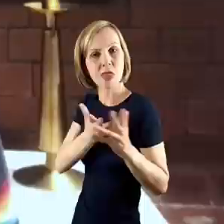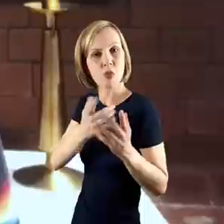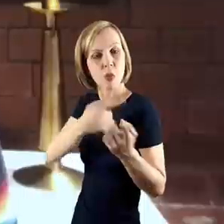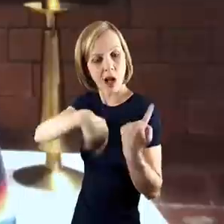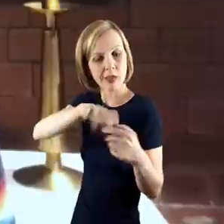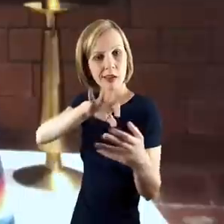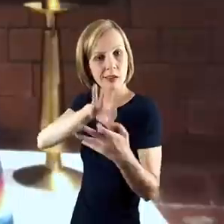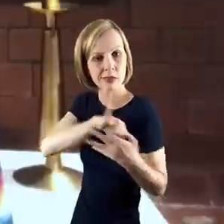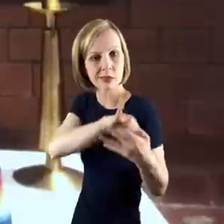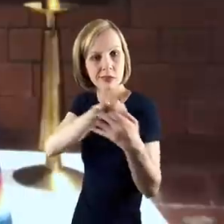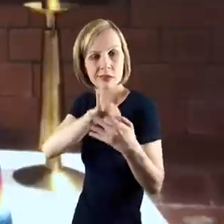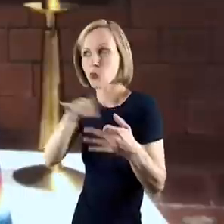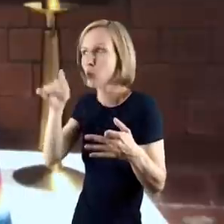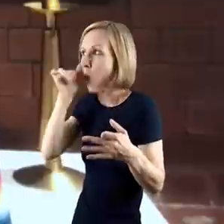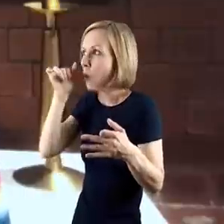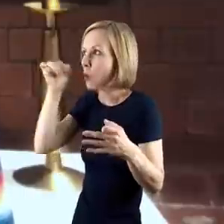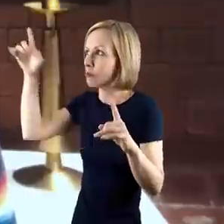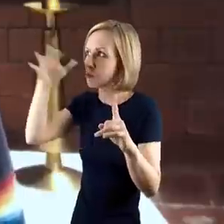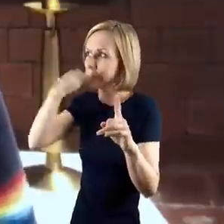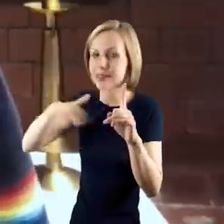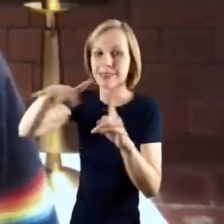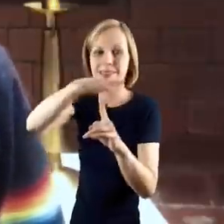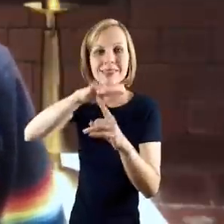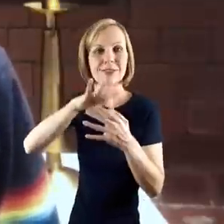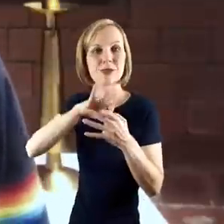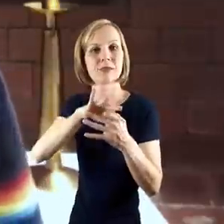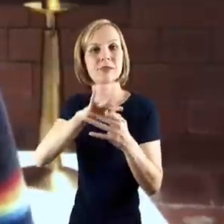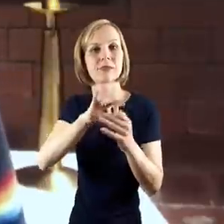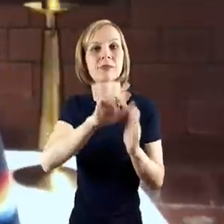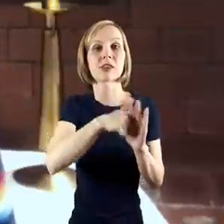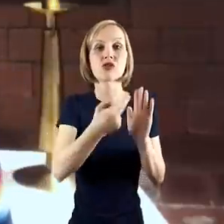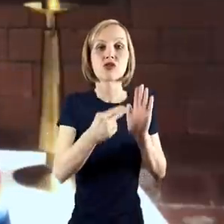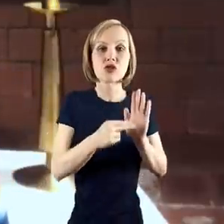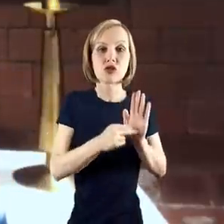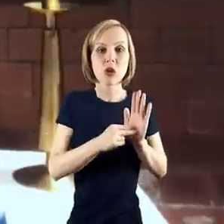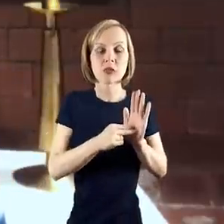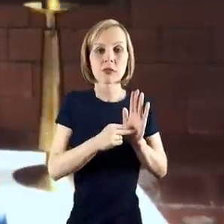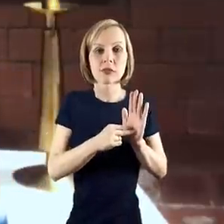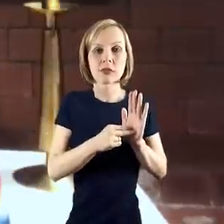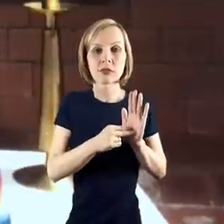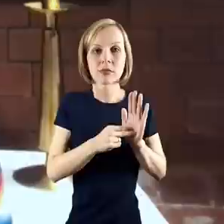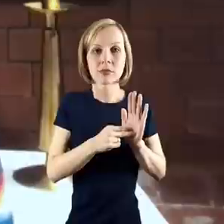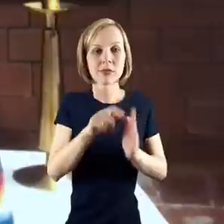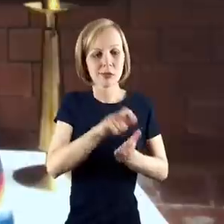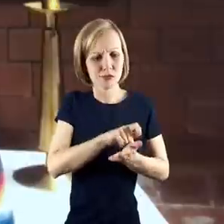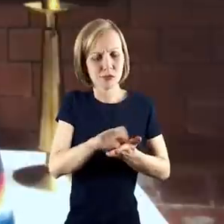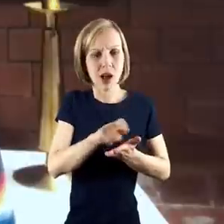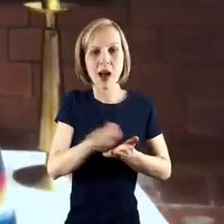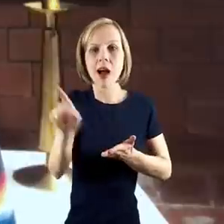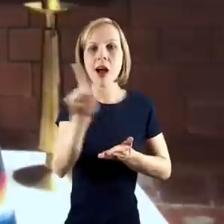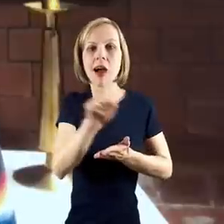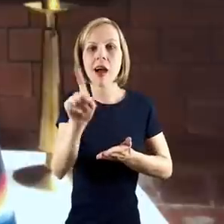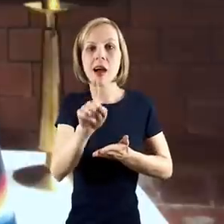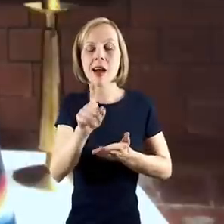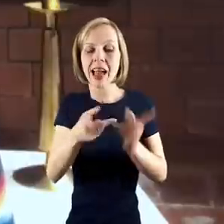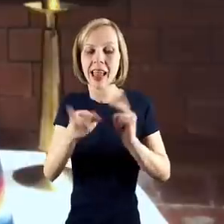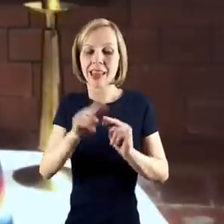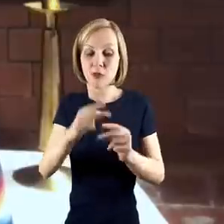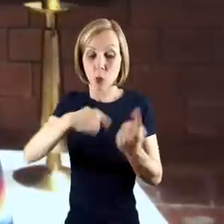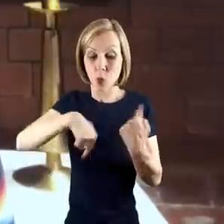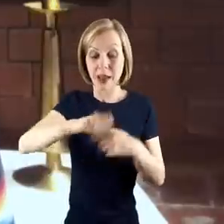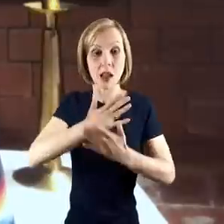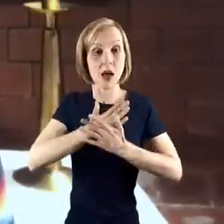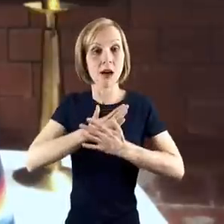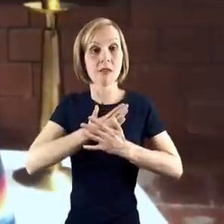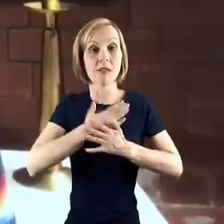presence of God. The Apostle John writes that if we love one another, God lives